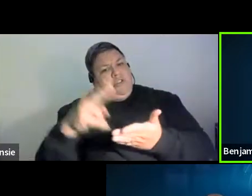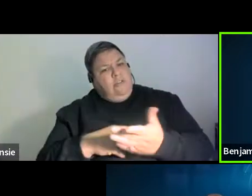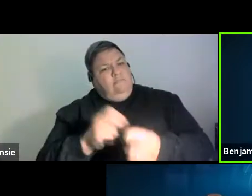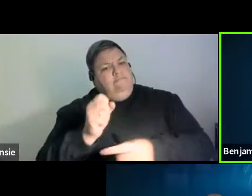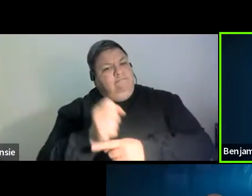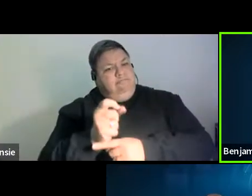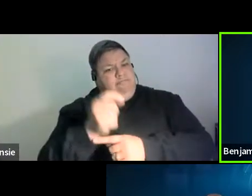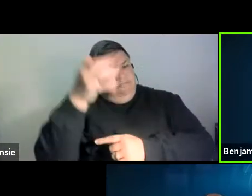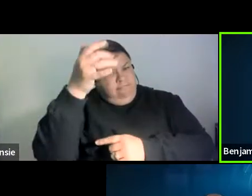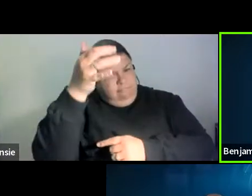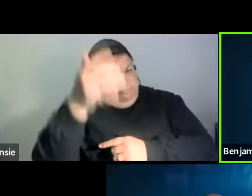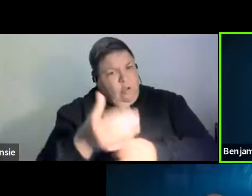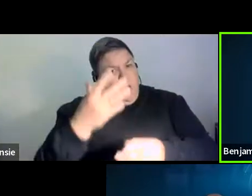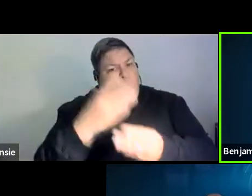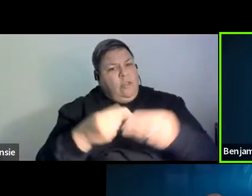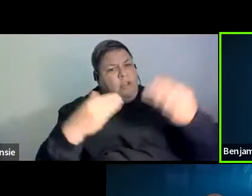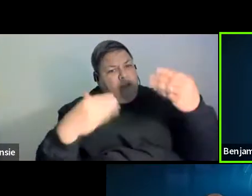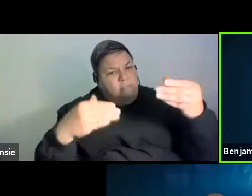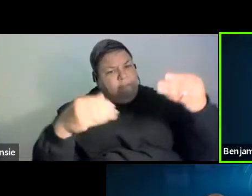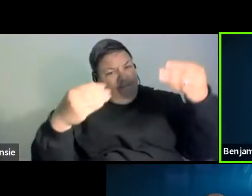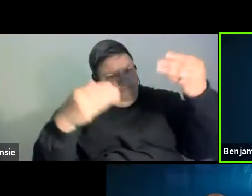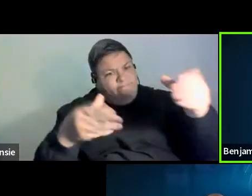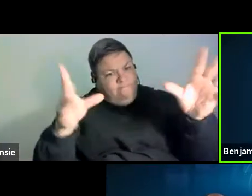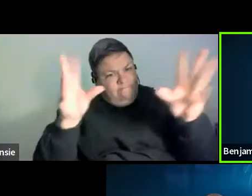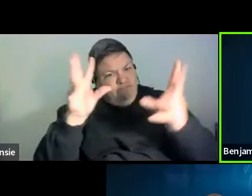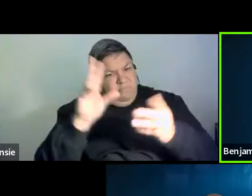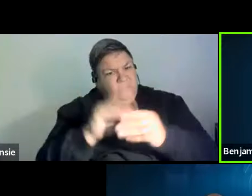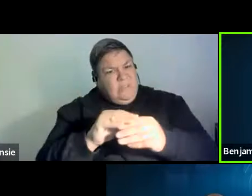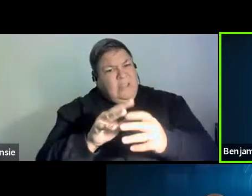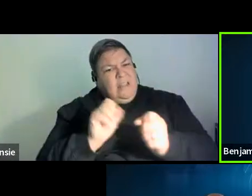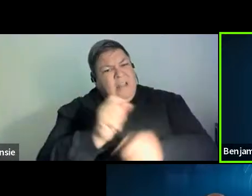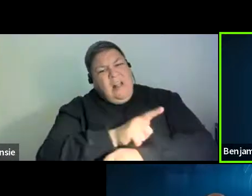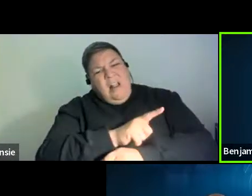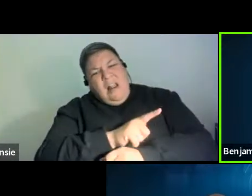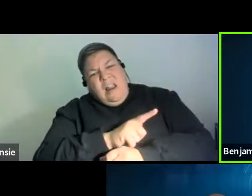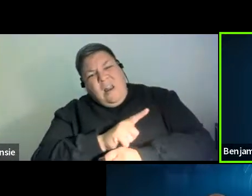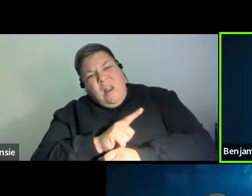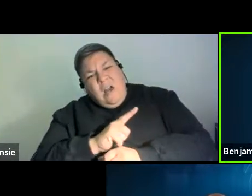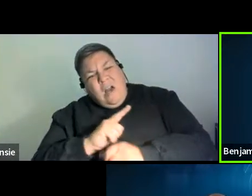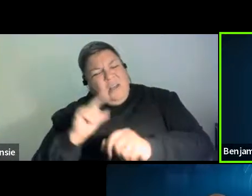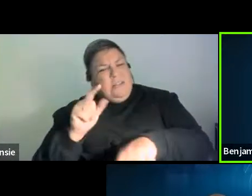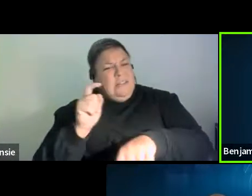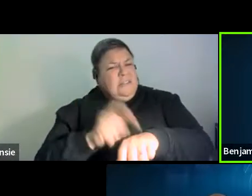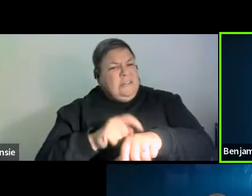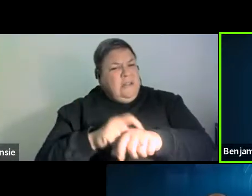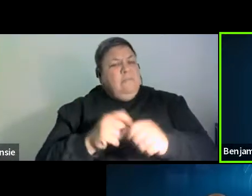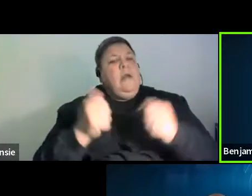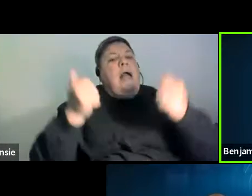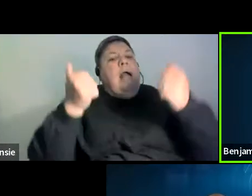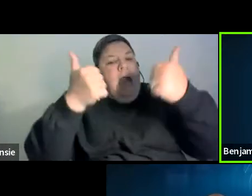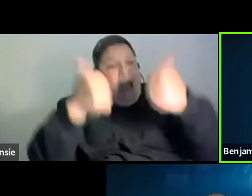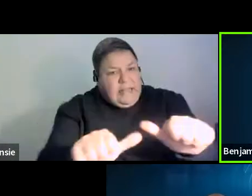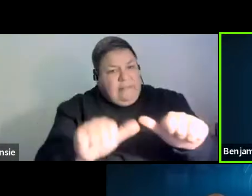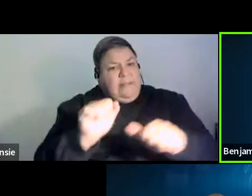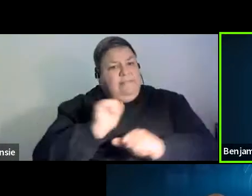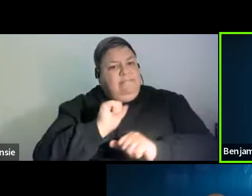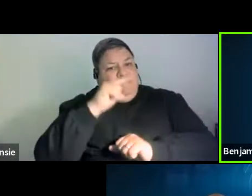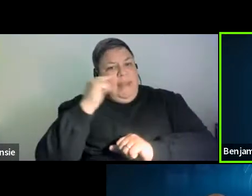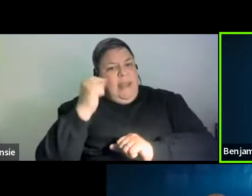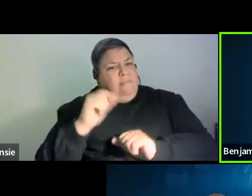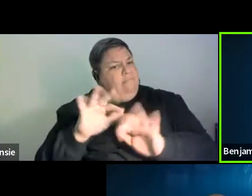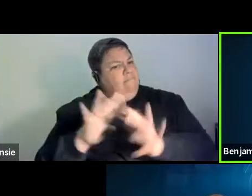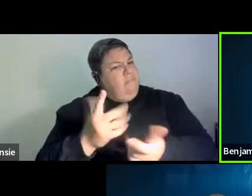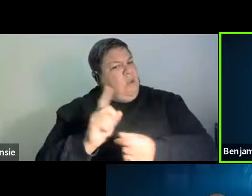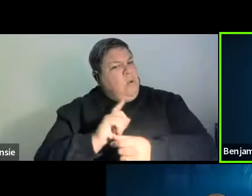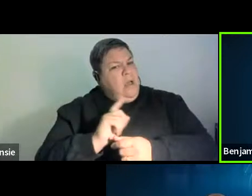all documents SARS requires, it takes a ridiculous amount of time to get them activated. Surely turnaround time